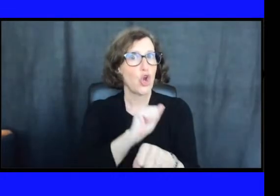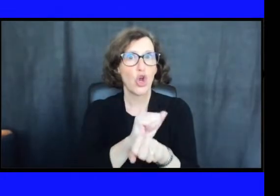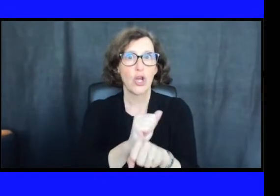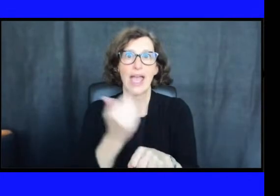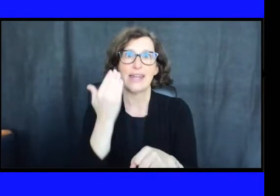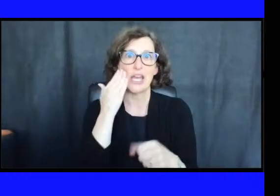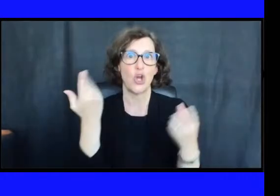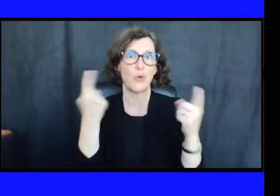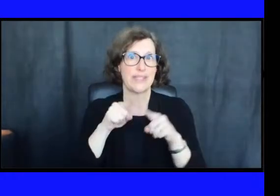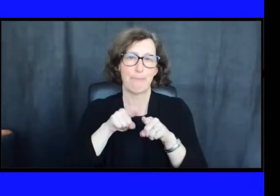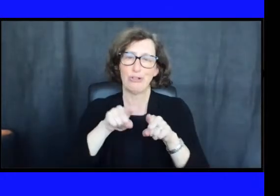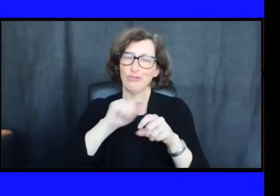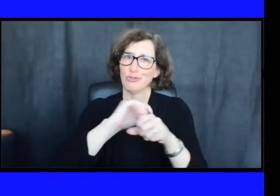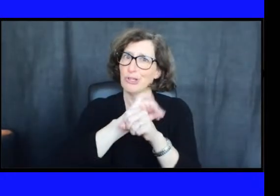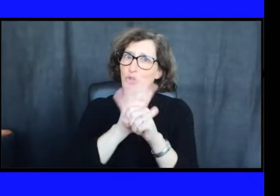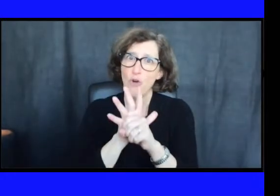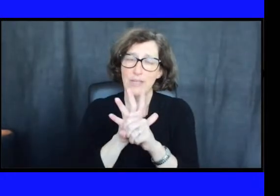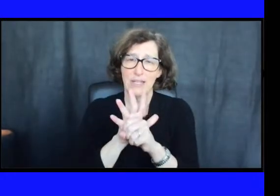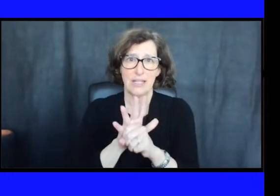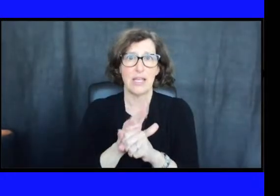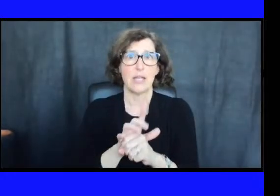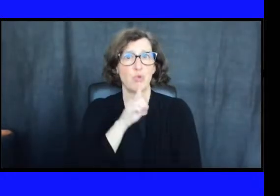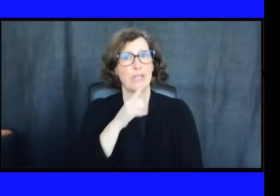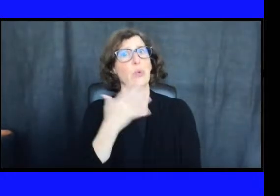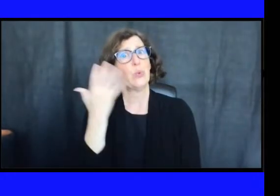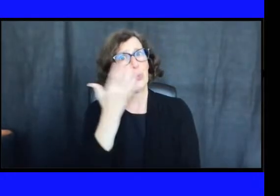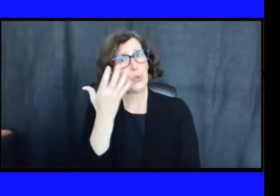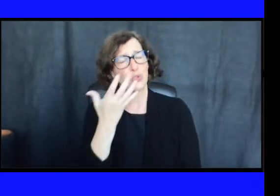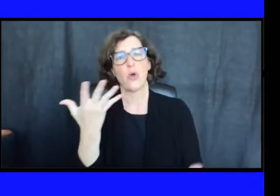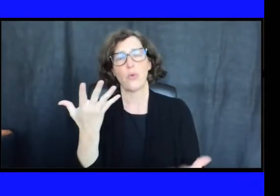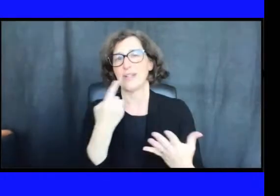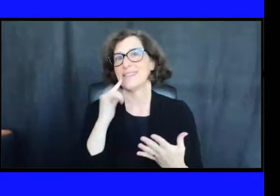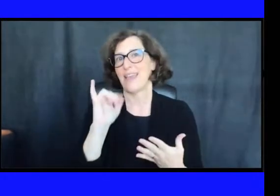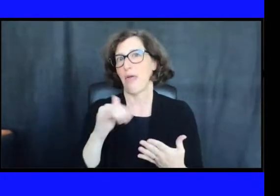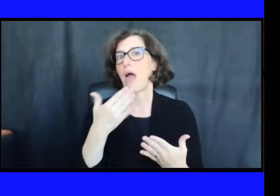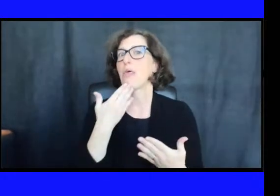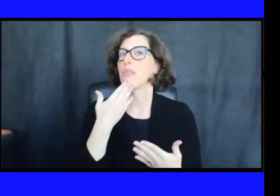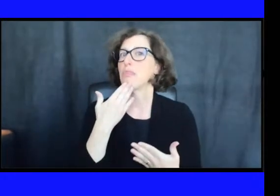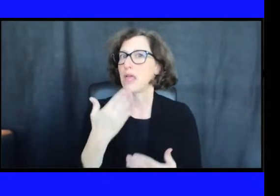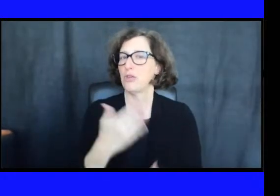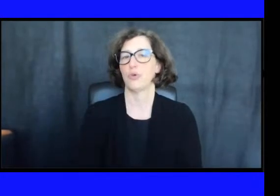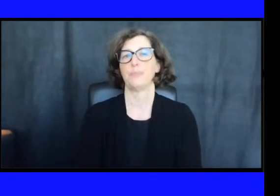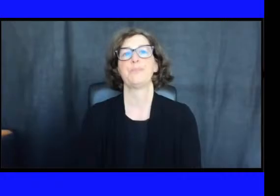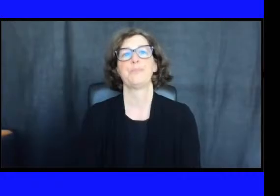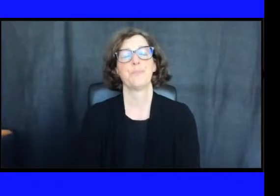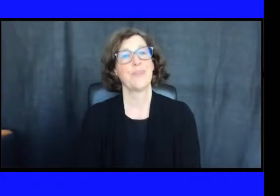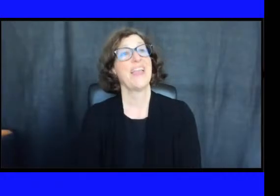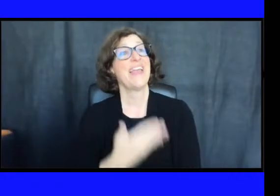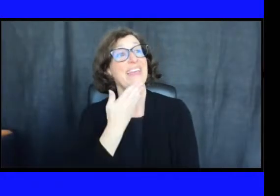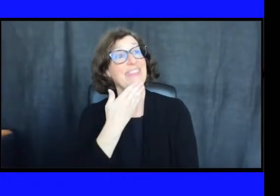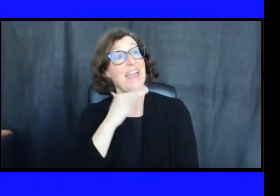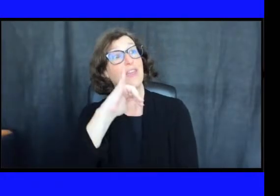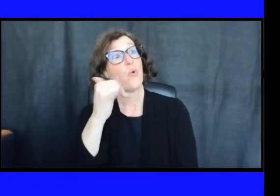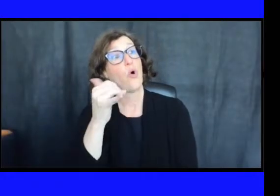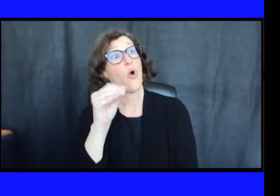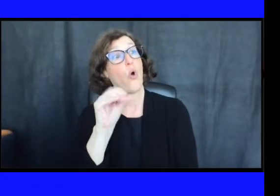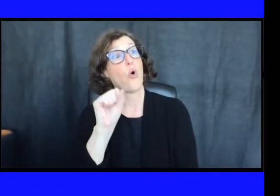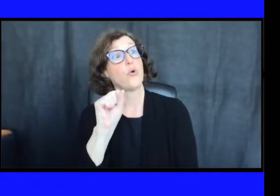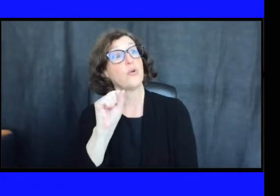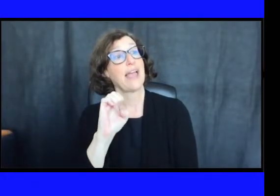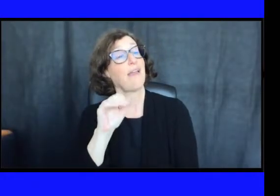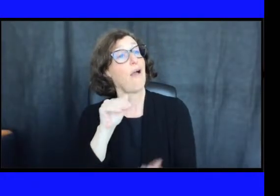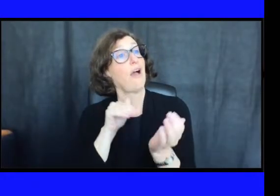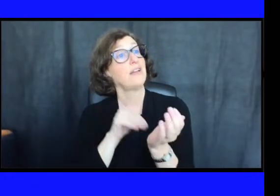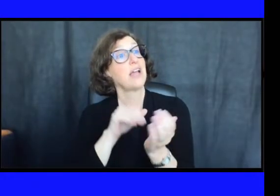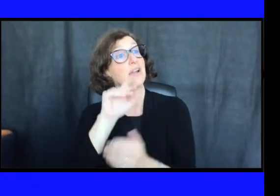concur, such great work in such an abbreviated time frame under such difficult conditions. Terrific. Thank you,